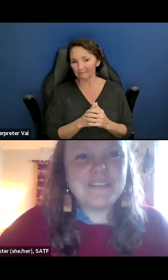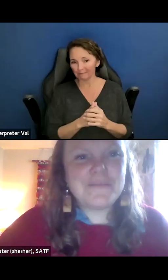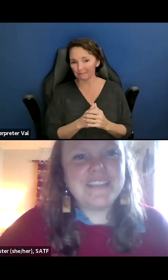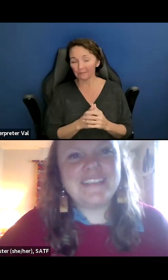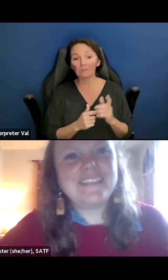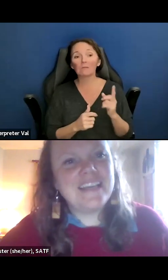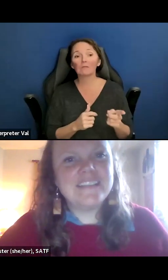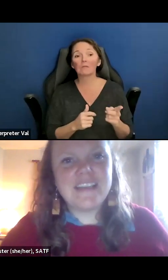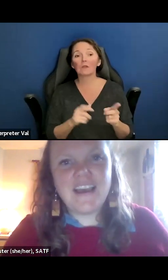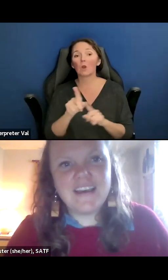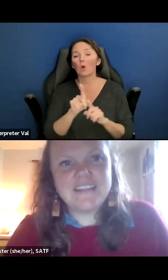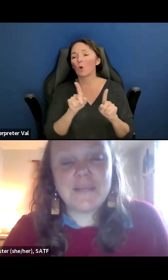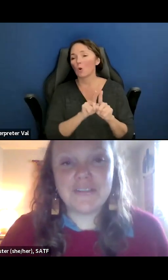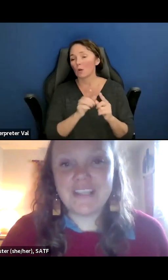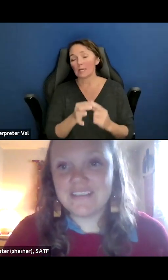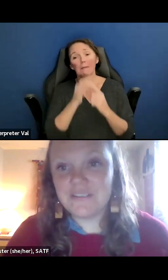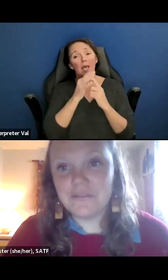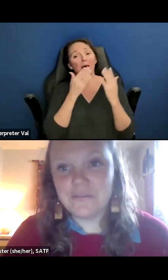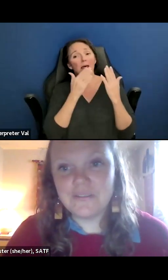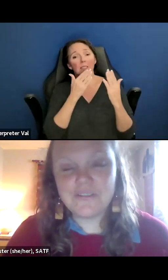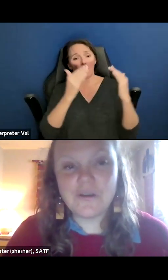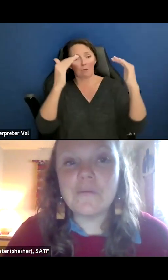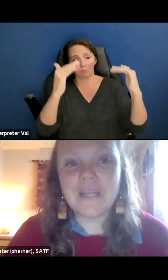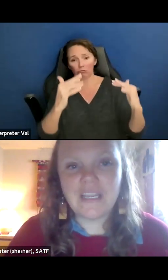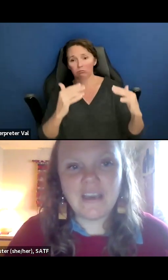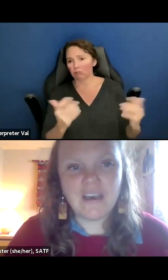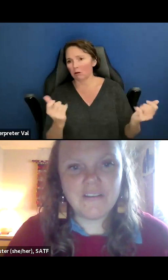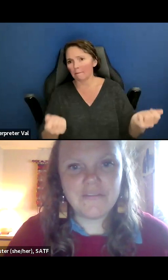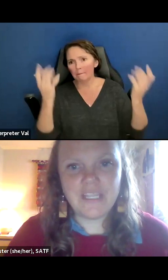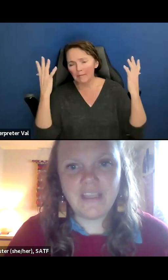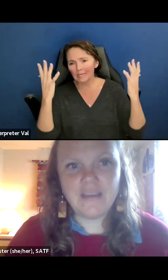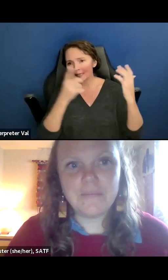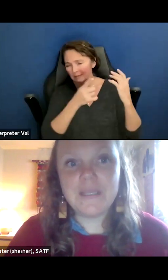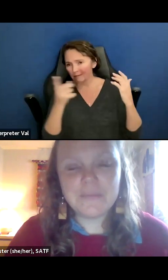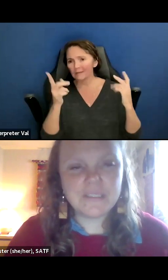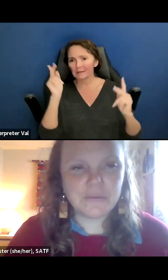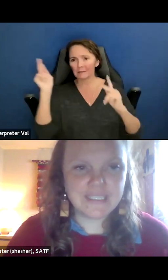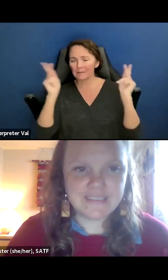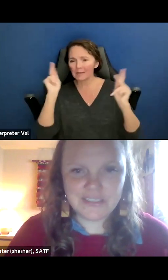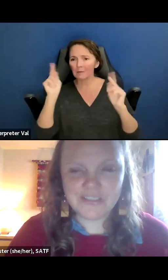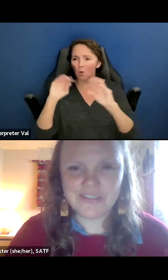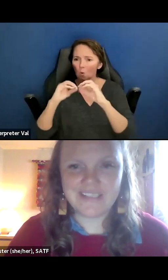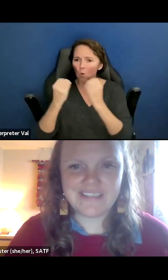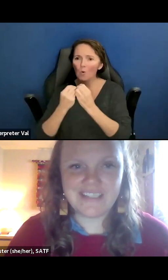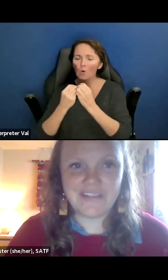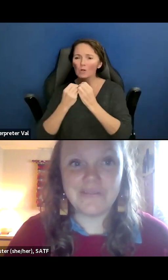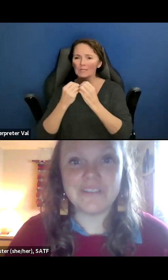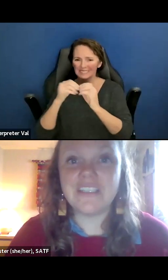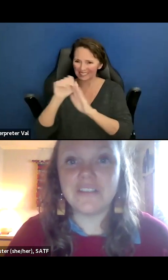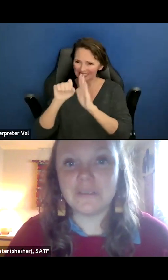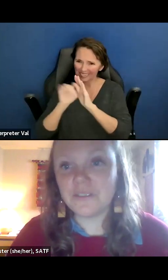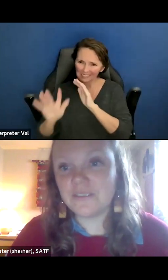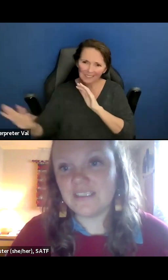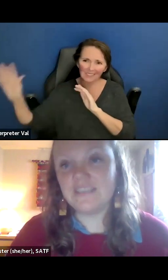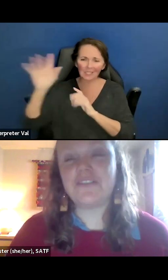We also wanted to extend special thanks to so many of the people and organizations across the state who have